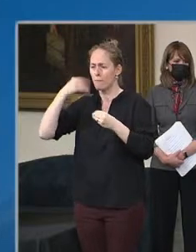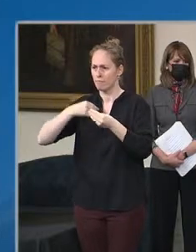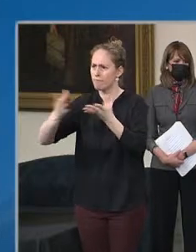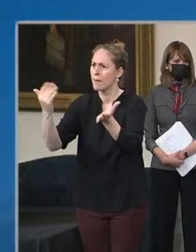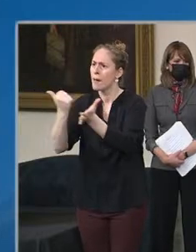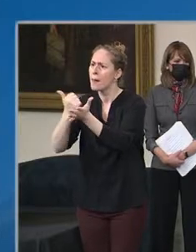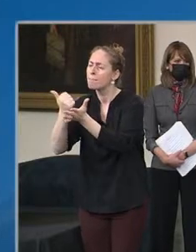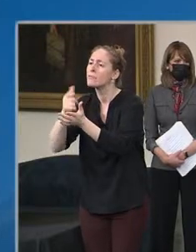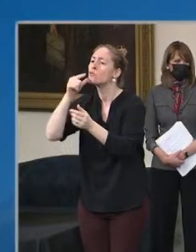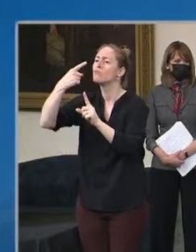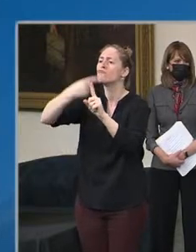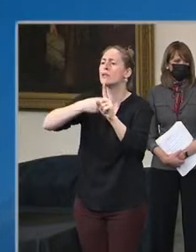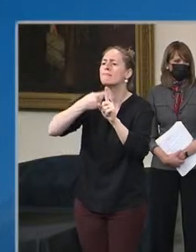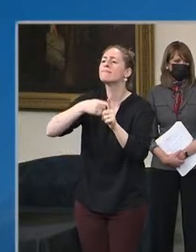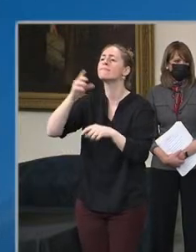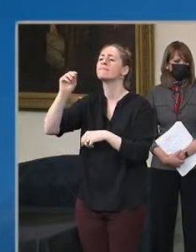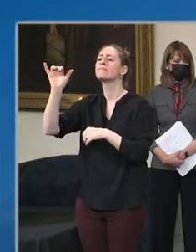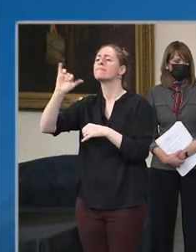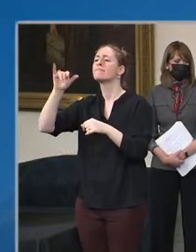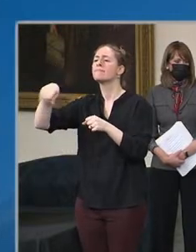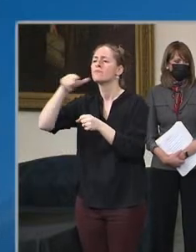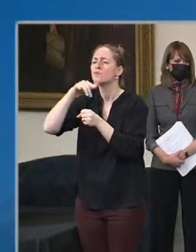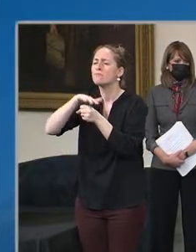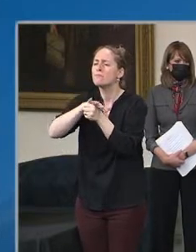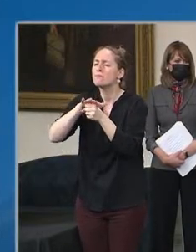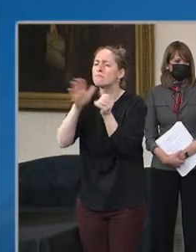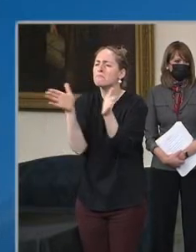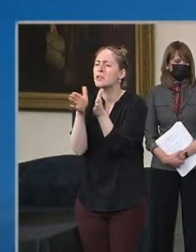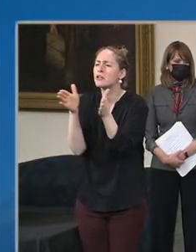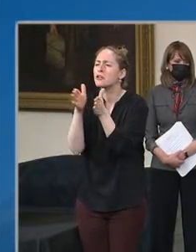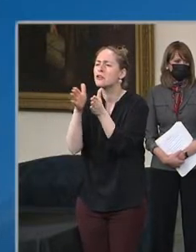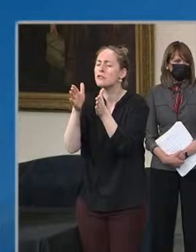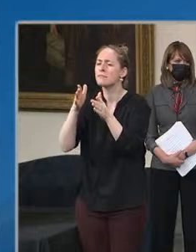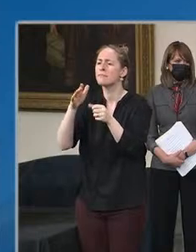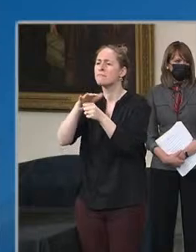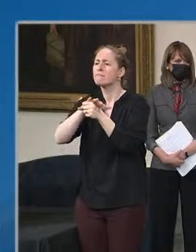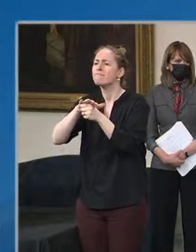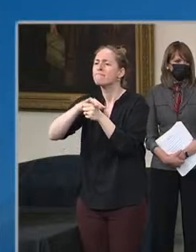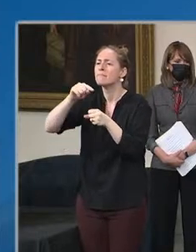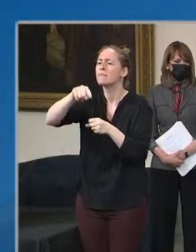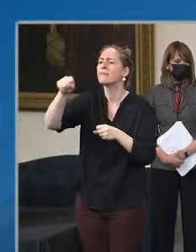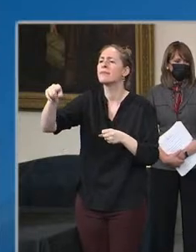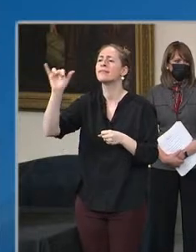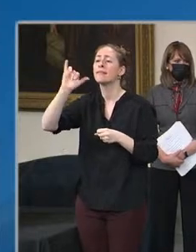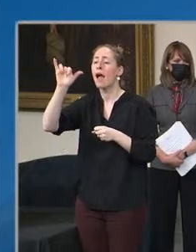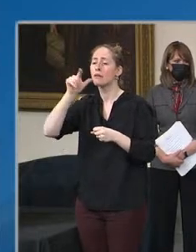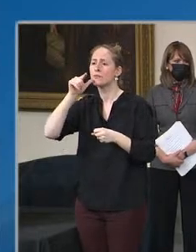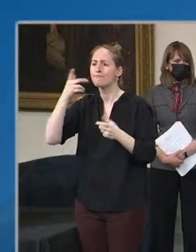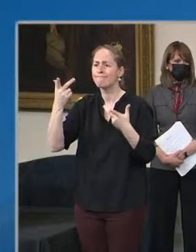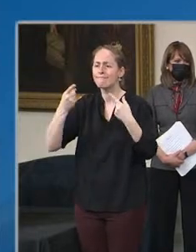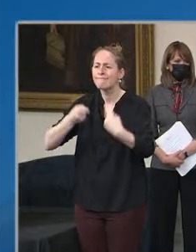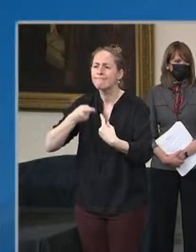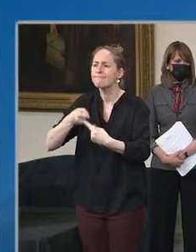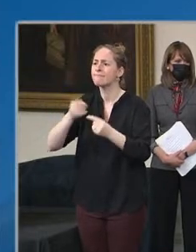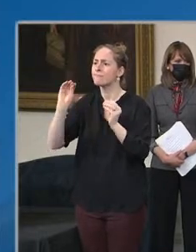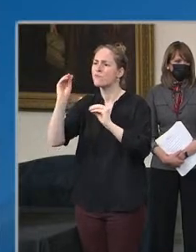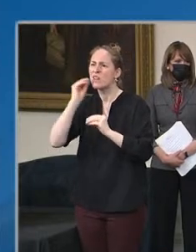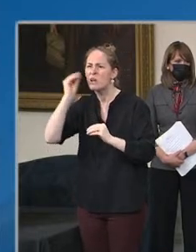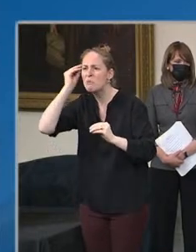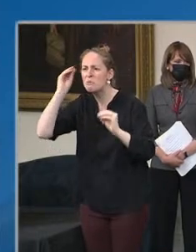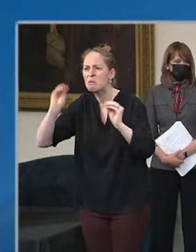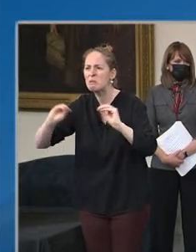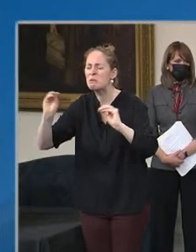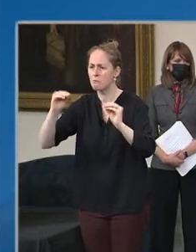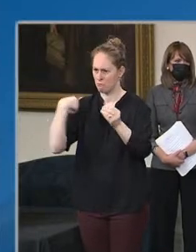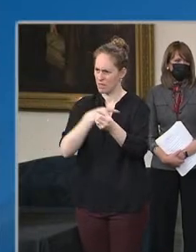with local continuums of care that address homelessness. And additionally, Governor